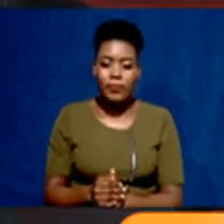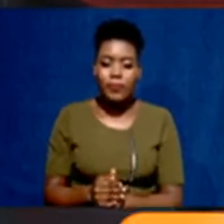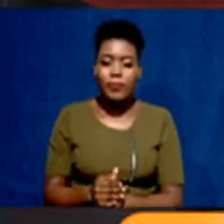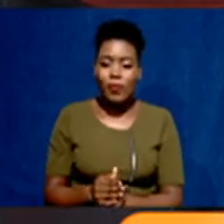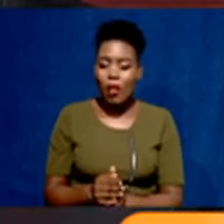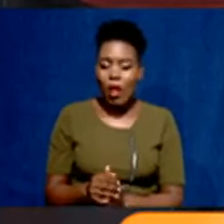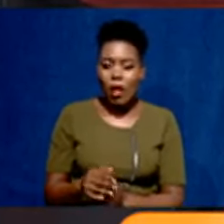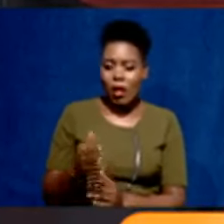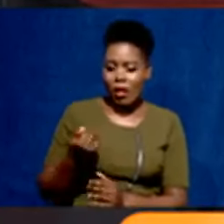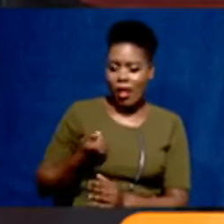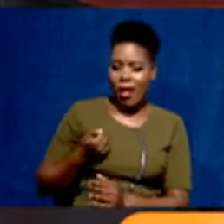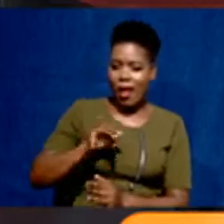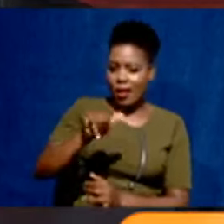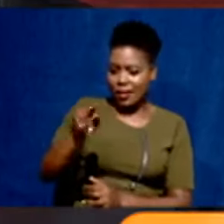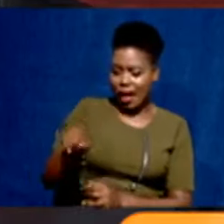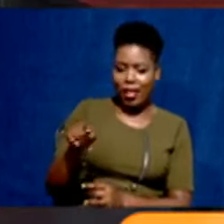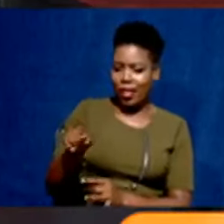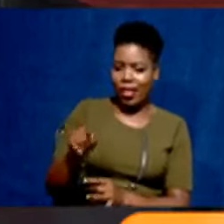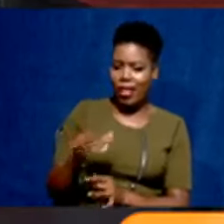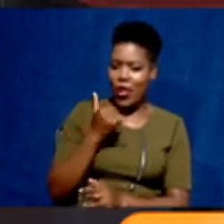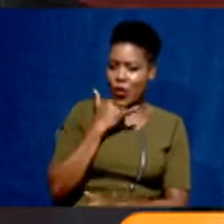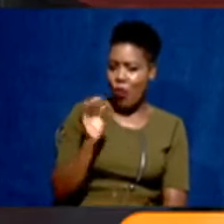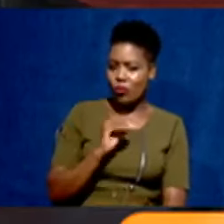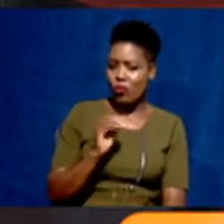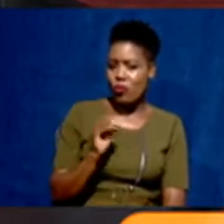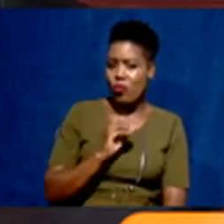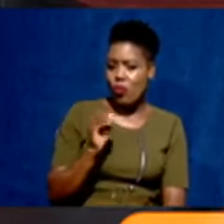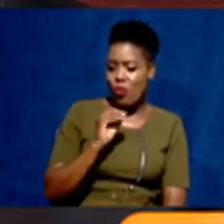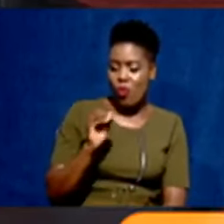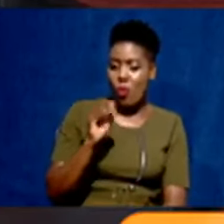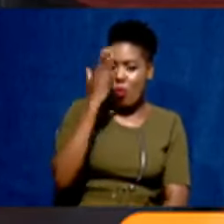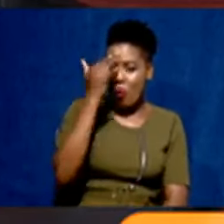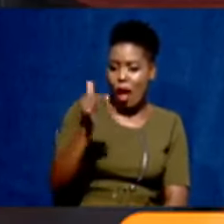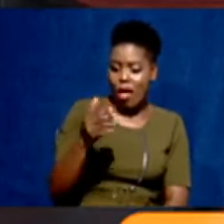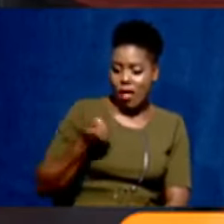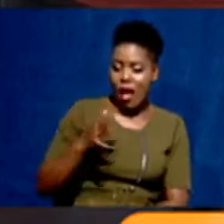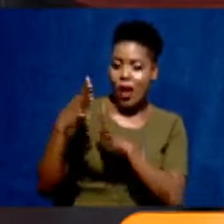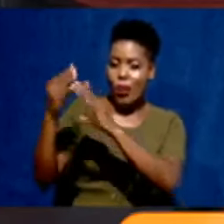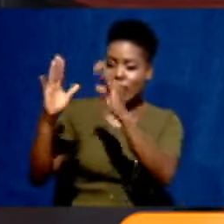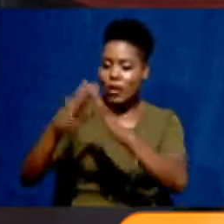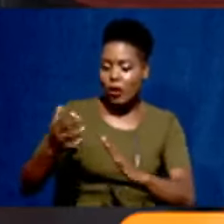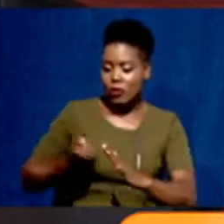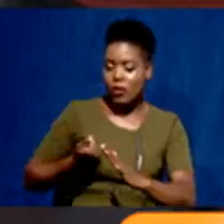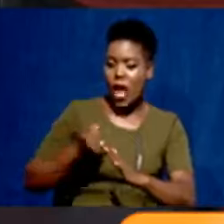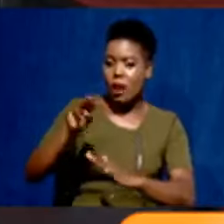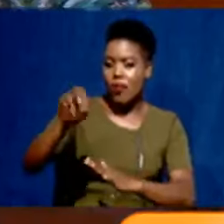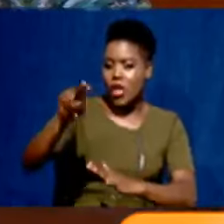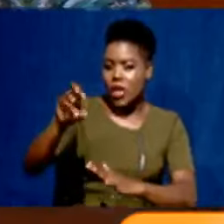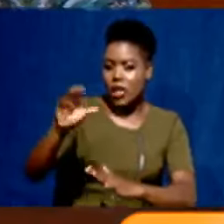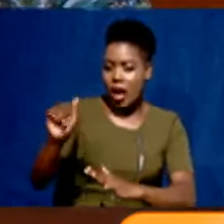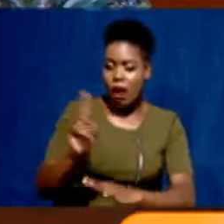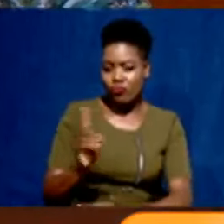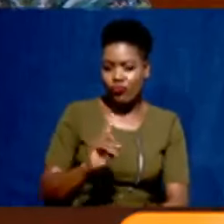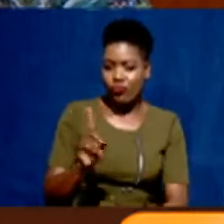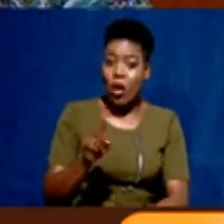did not place the second accused person in the house of the deceased on the material night.